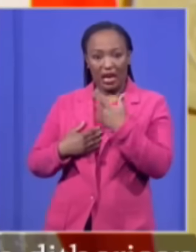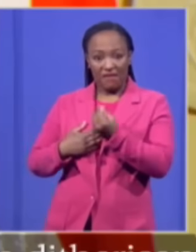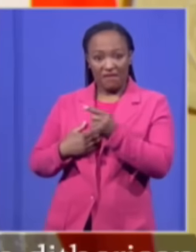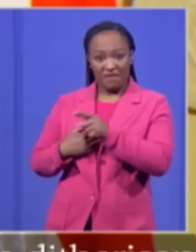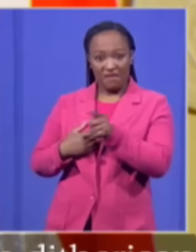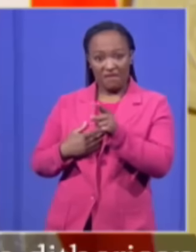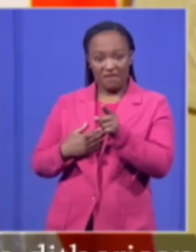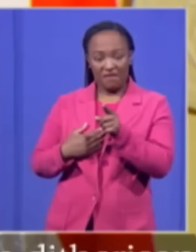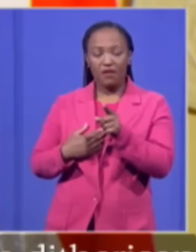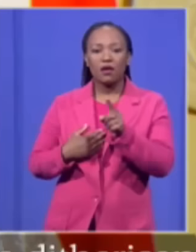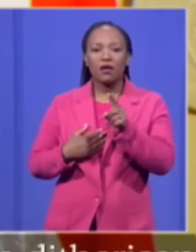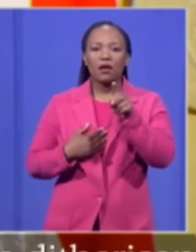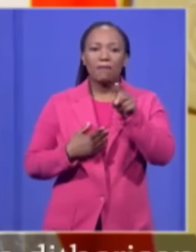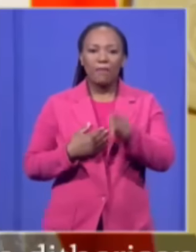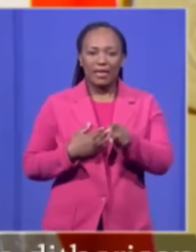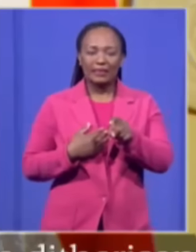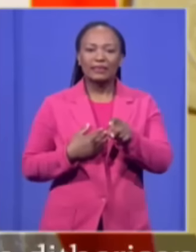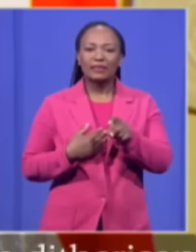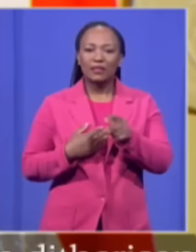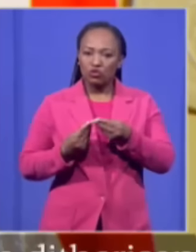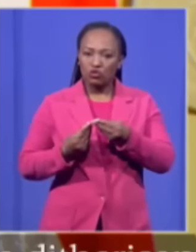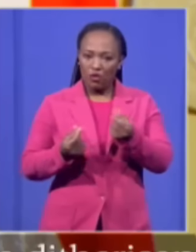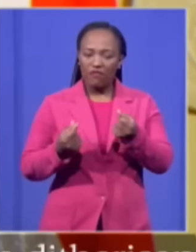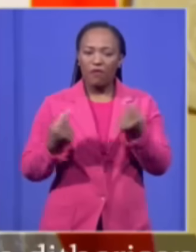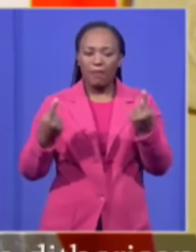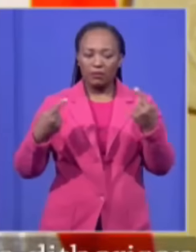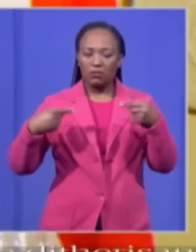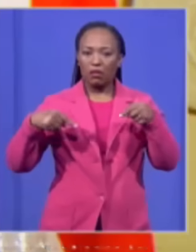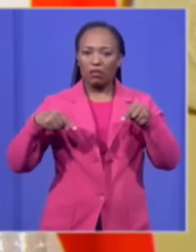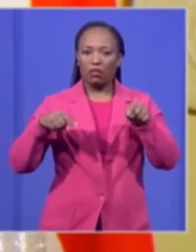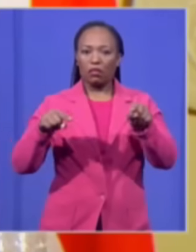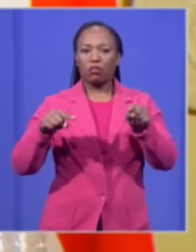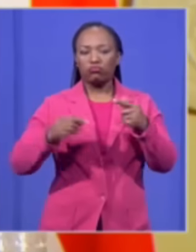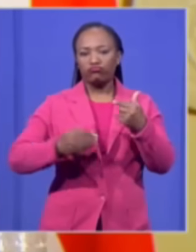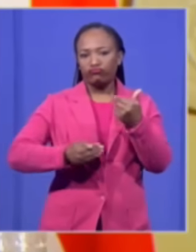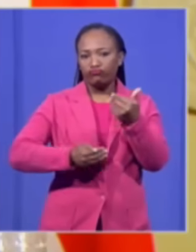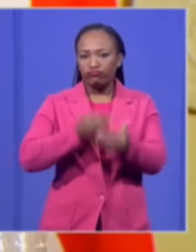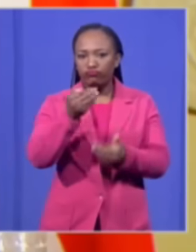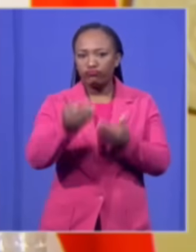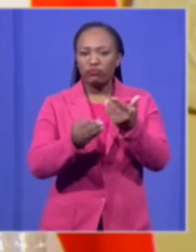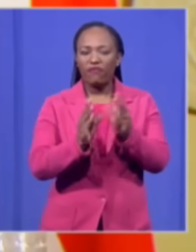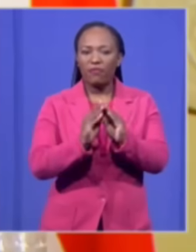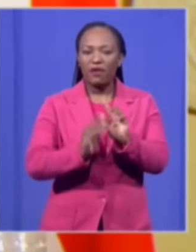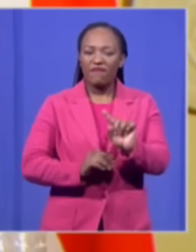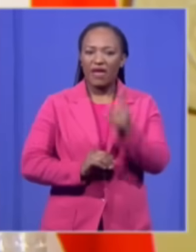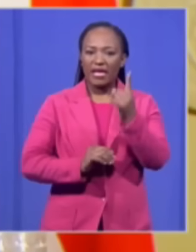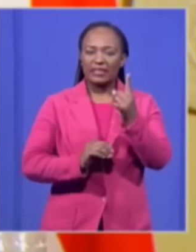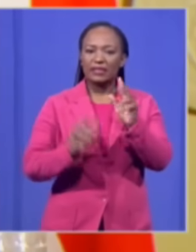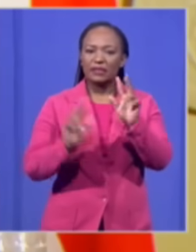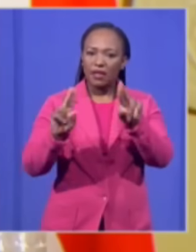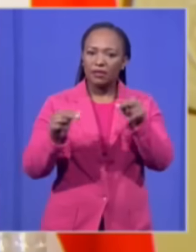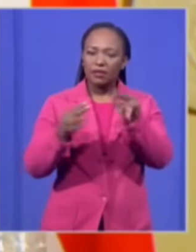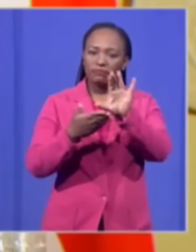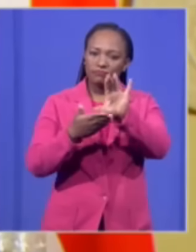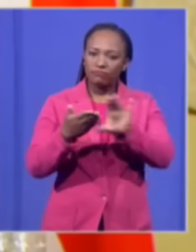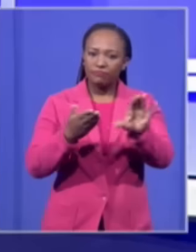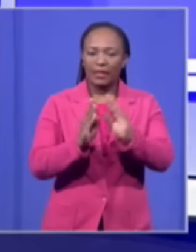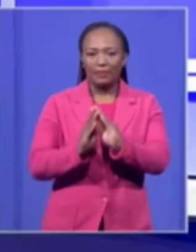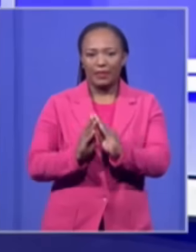be resolved in parallel to proceeding with the holding of the first National Convention.